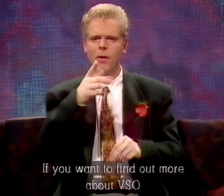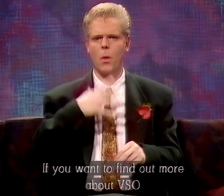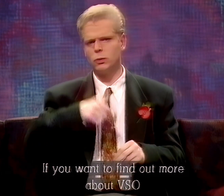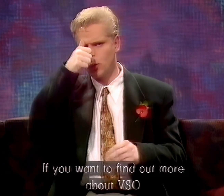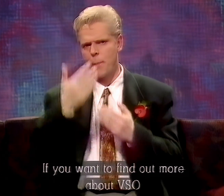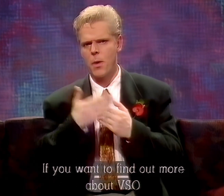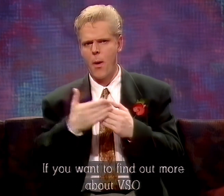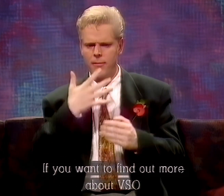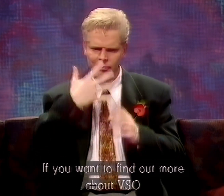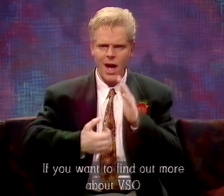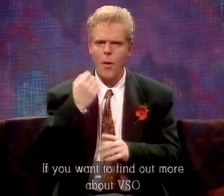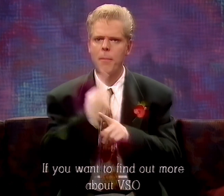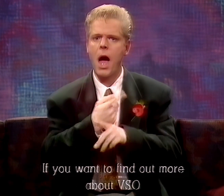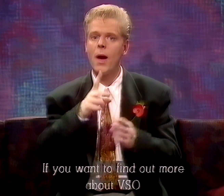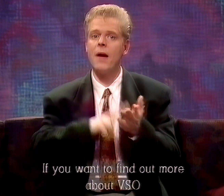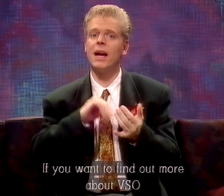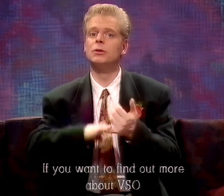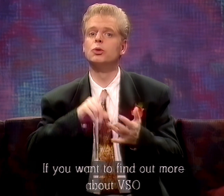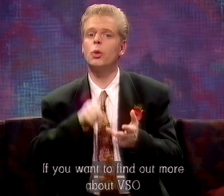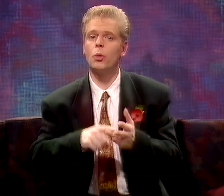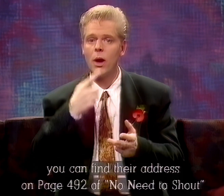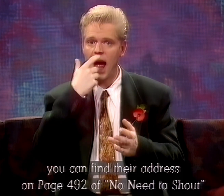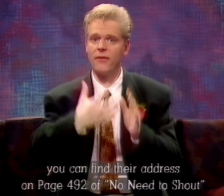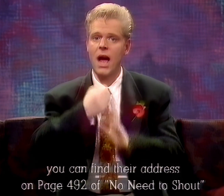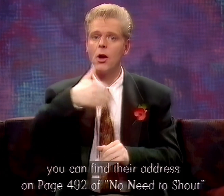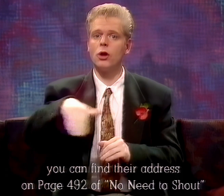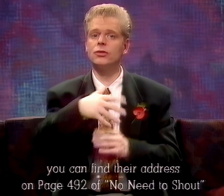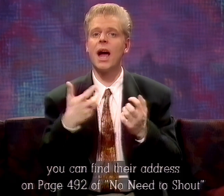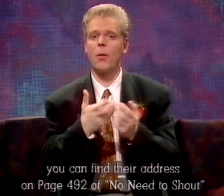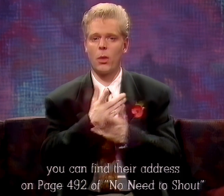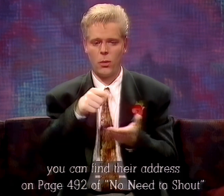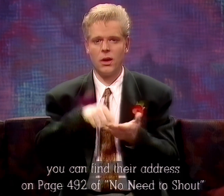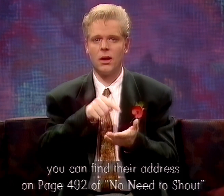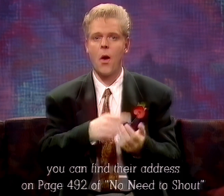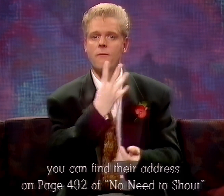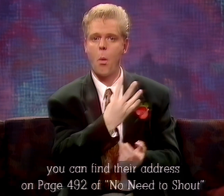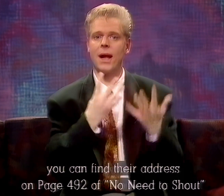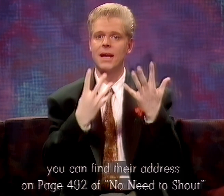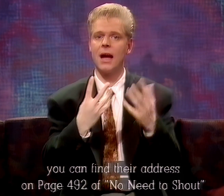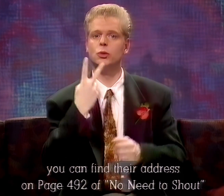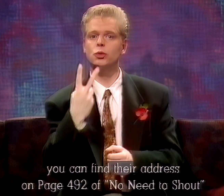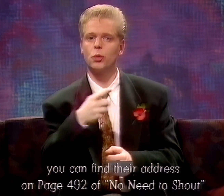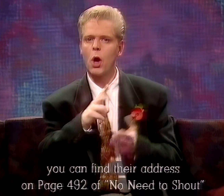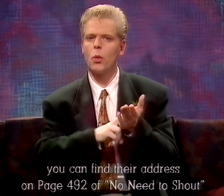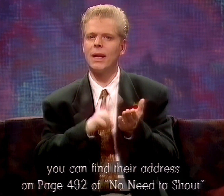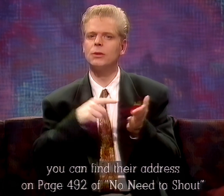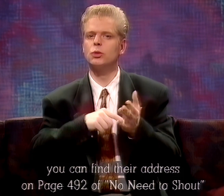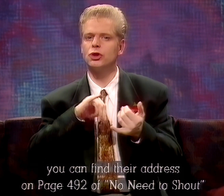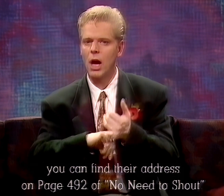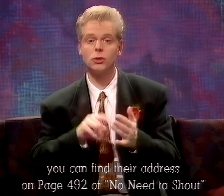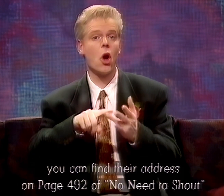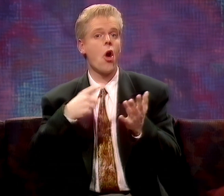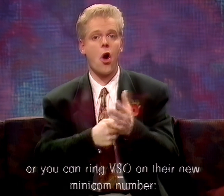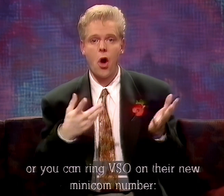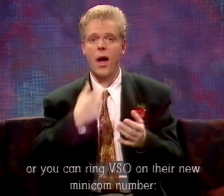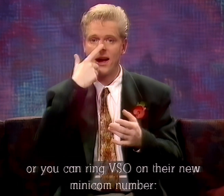If you want to find out more about VSO, you can find their address on page 492 of No Need To Shout.